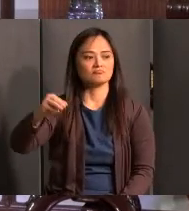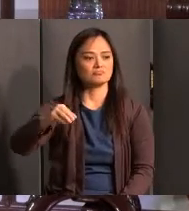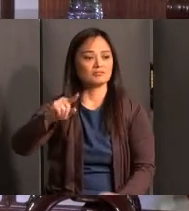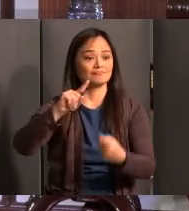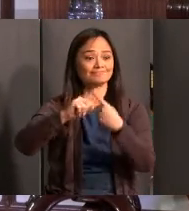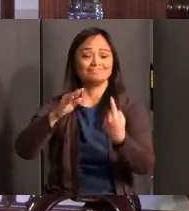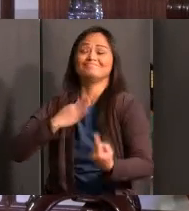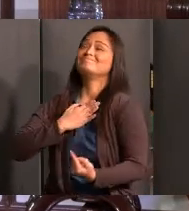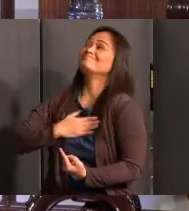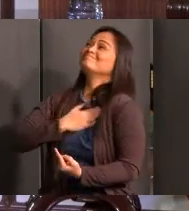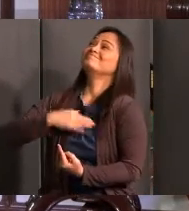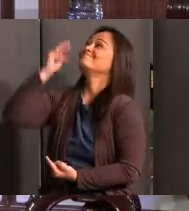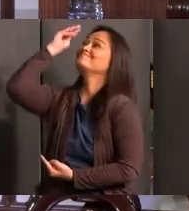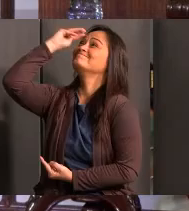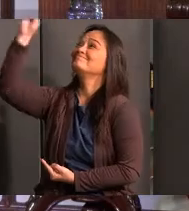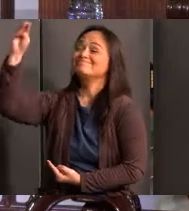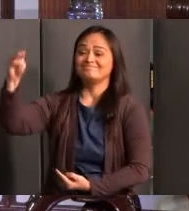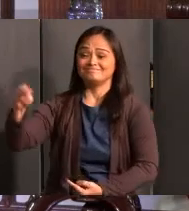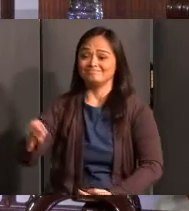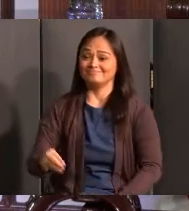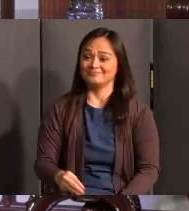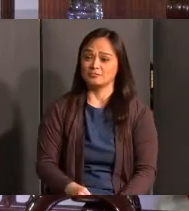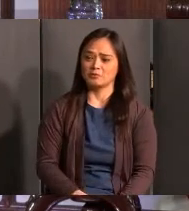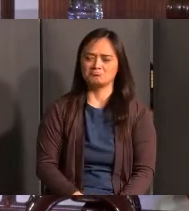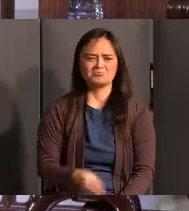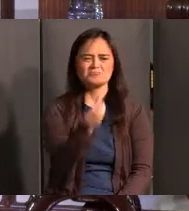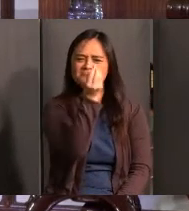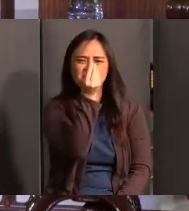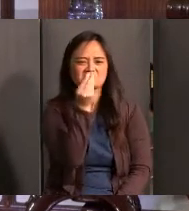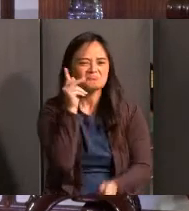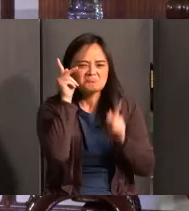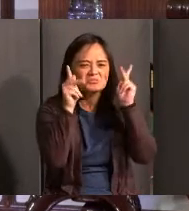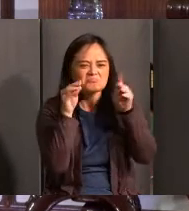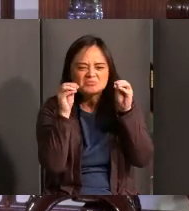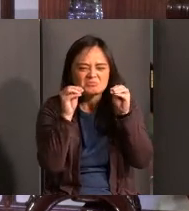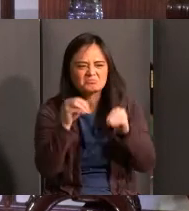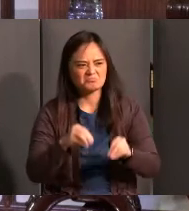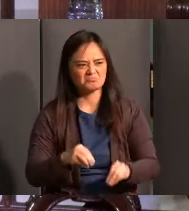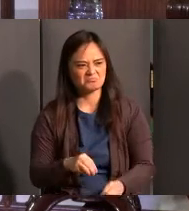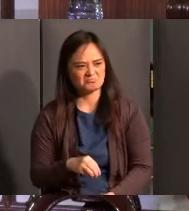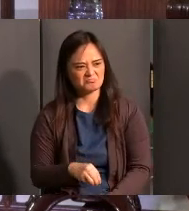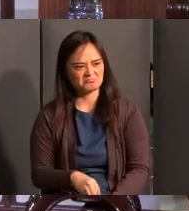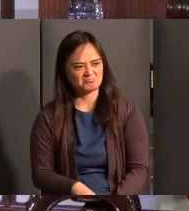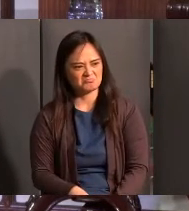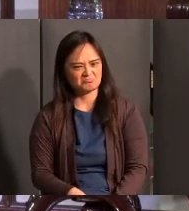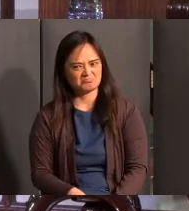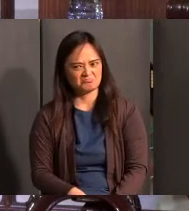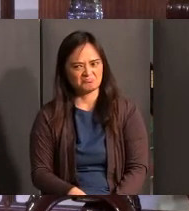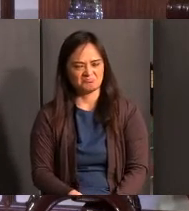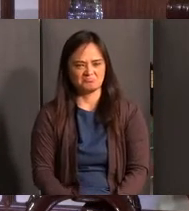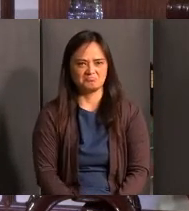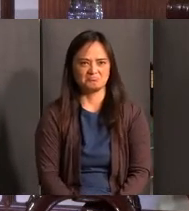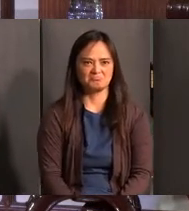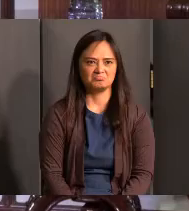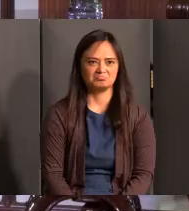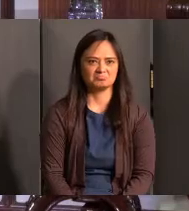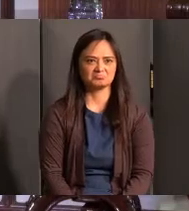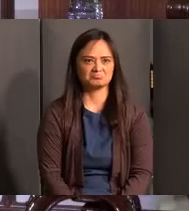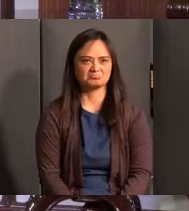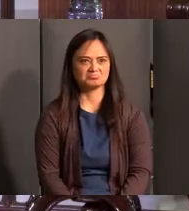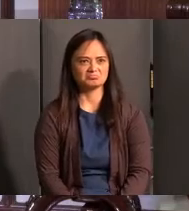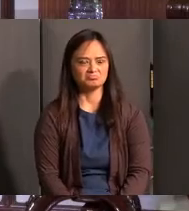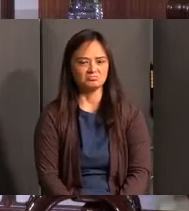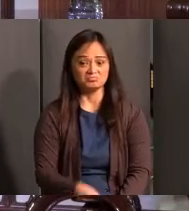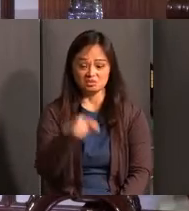please Him. Few pastors will say this. You know, kaya nga tinuturo natin